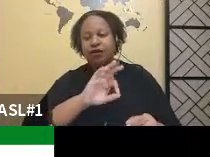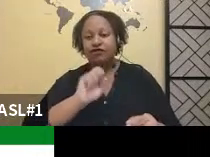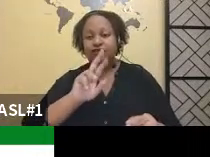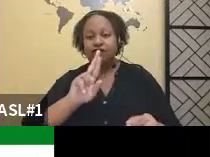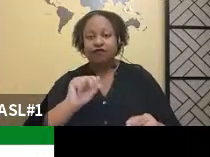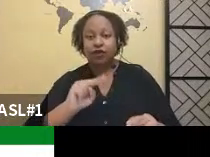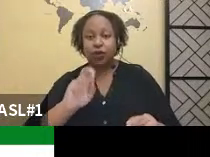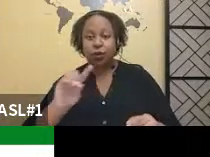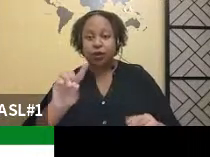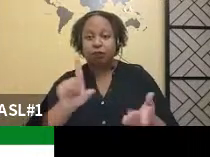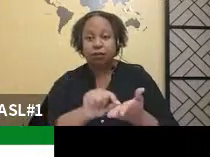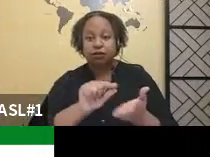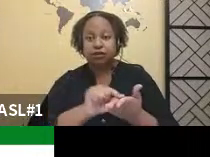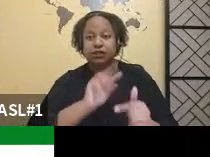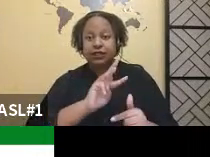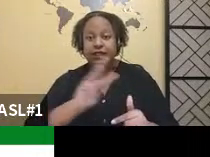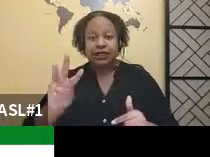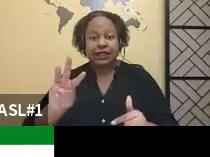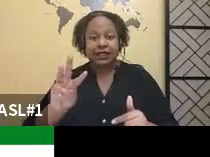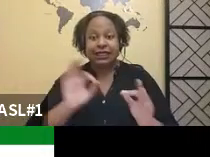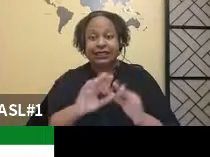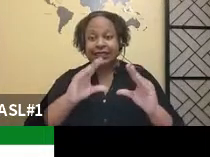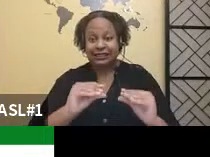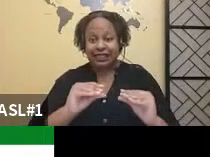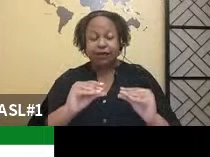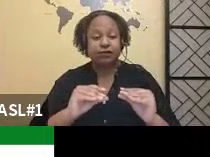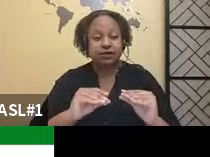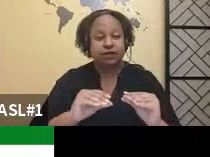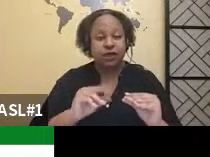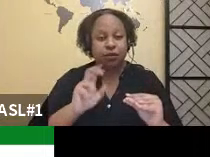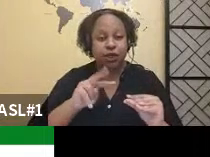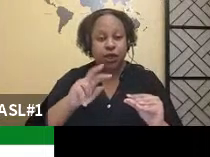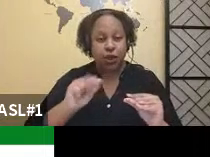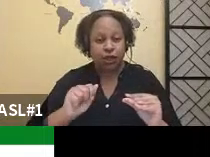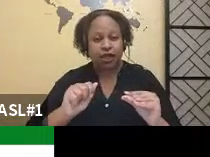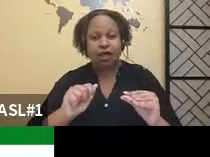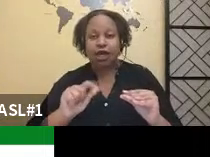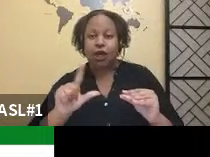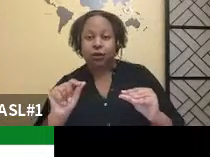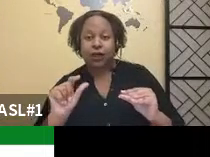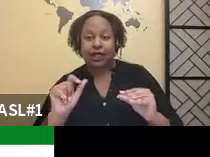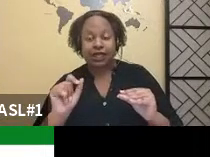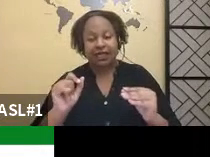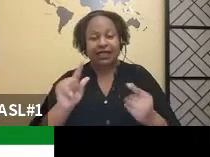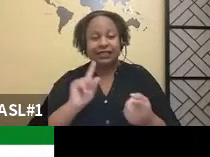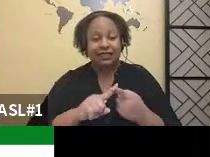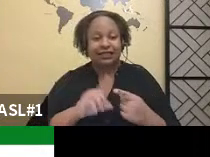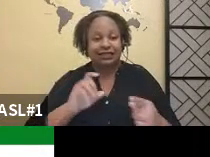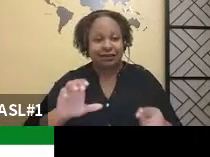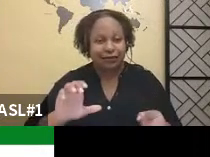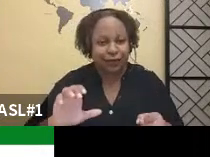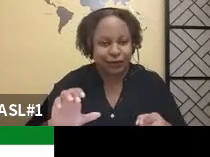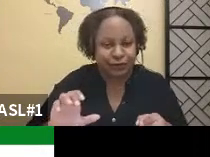a discount code here, Winona 20 till November 15th if you want to order Winona's new book